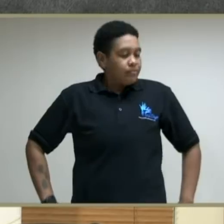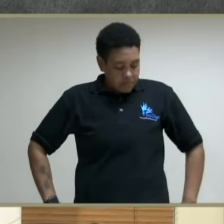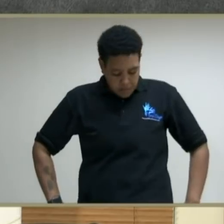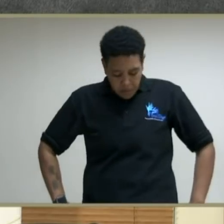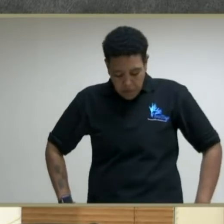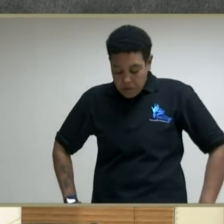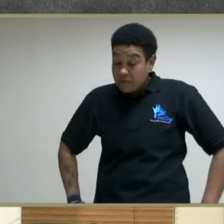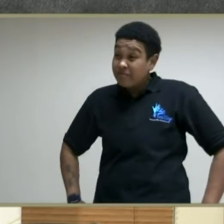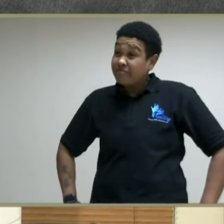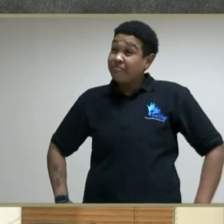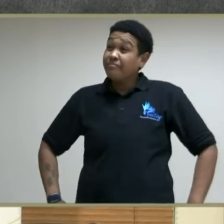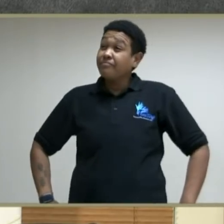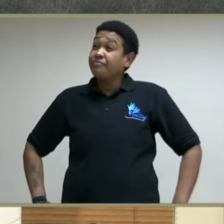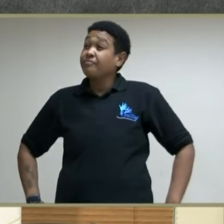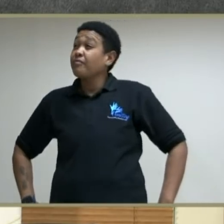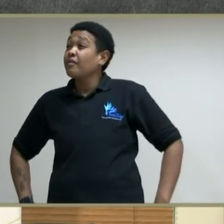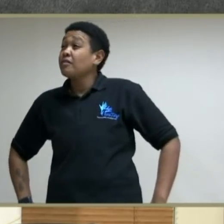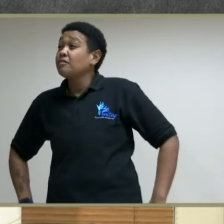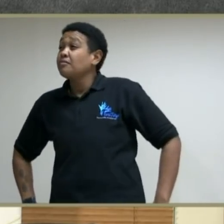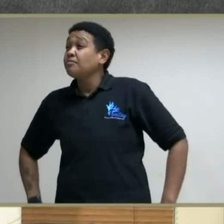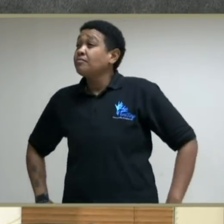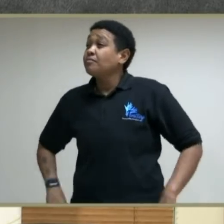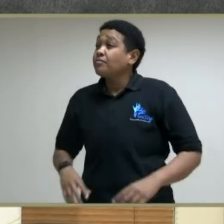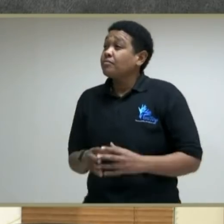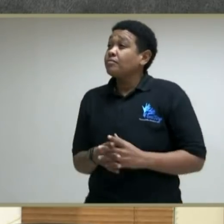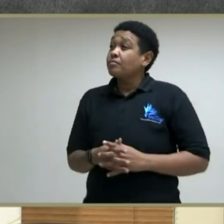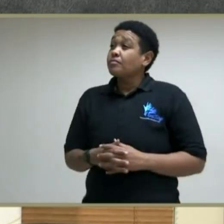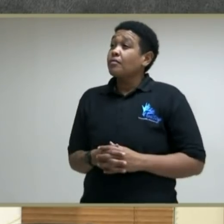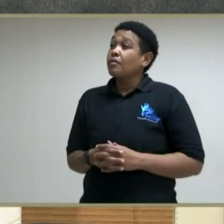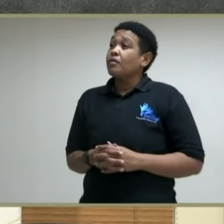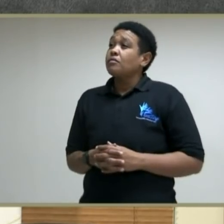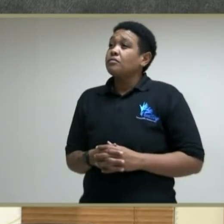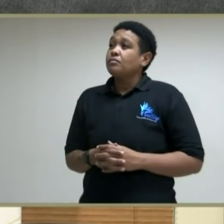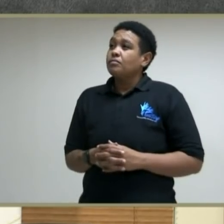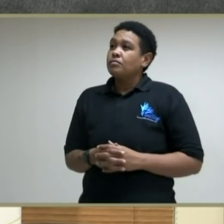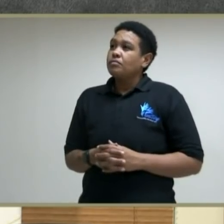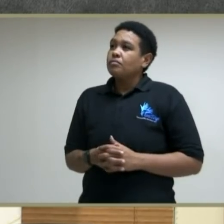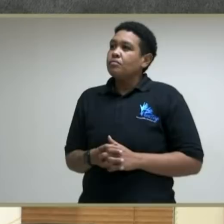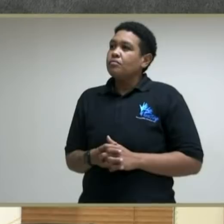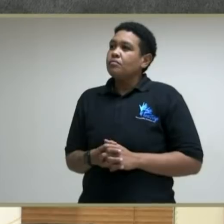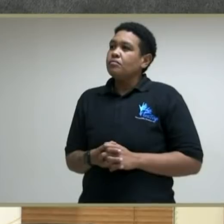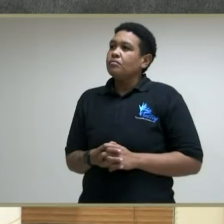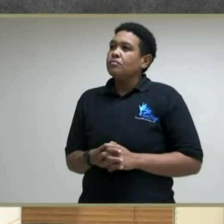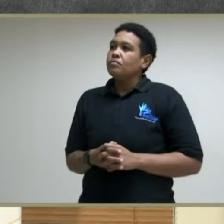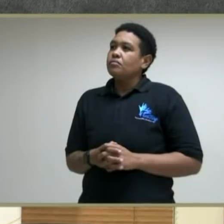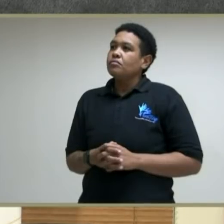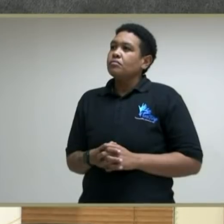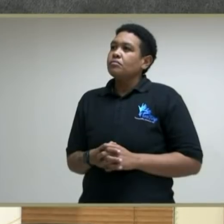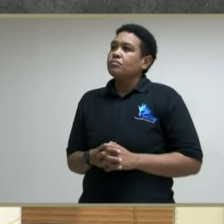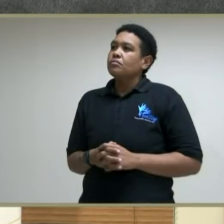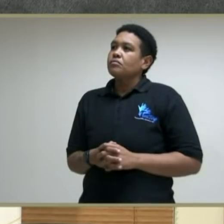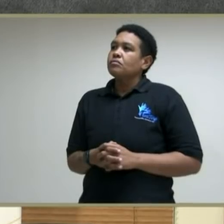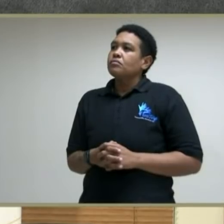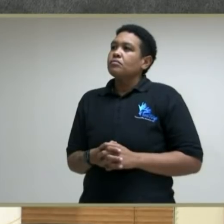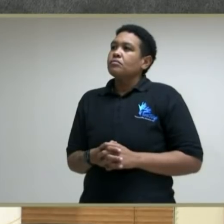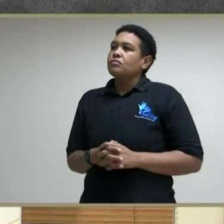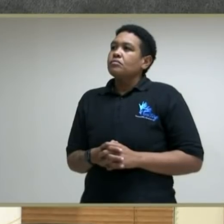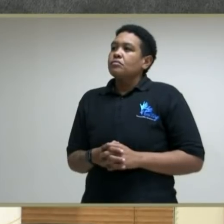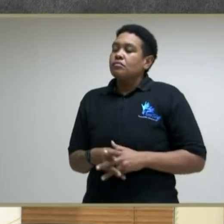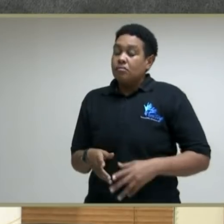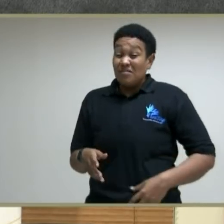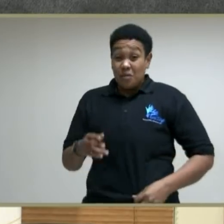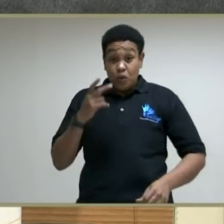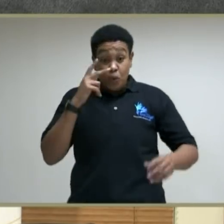Just to look at the persons that are in hospital and to point out again that the vast majority of persons